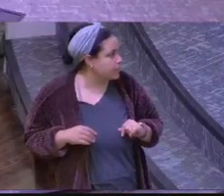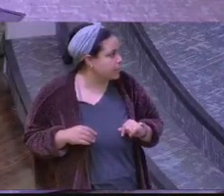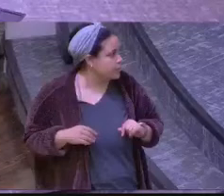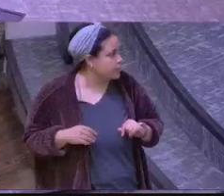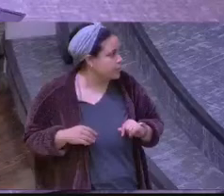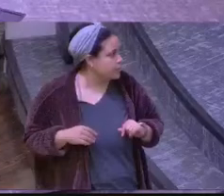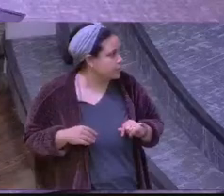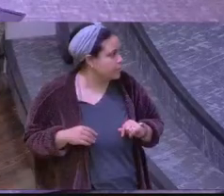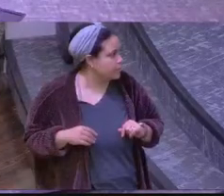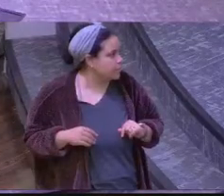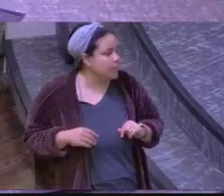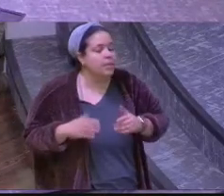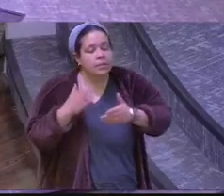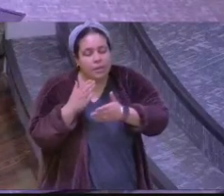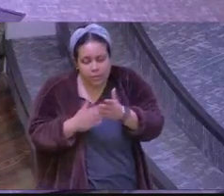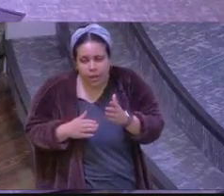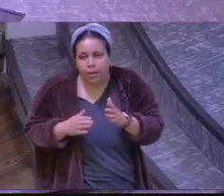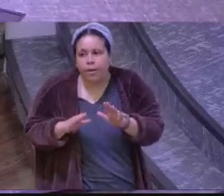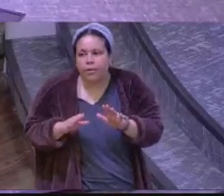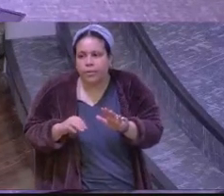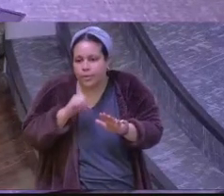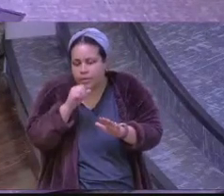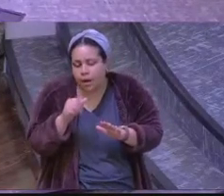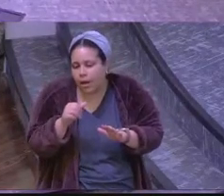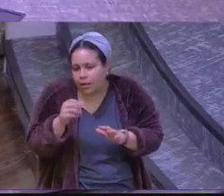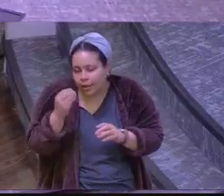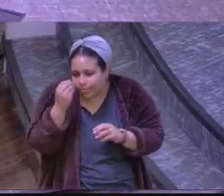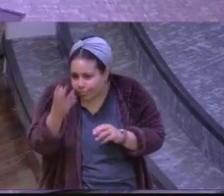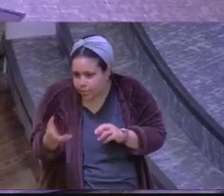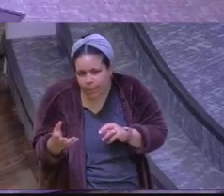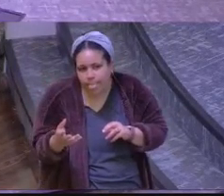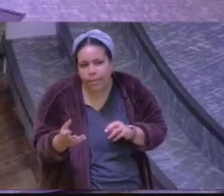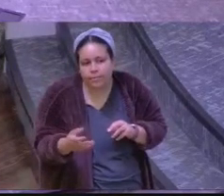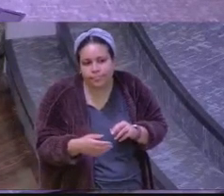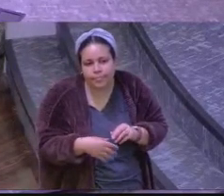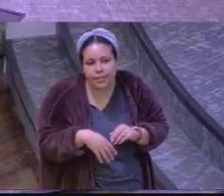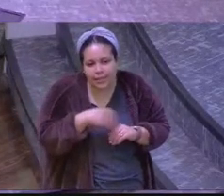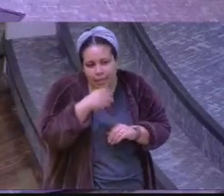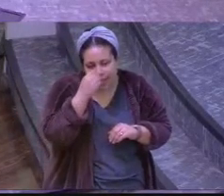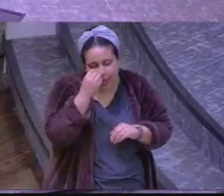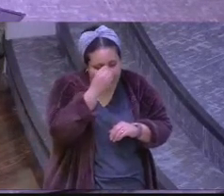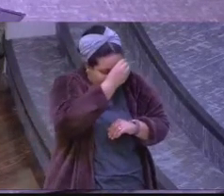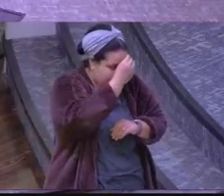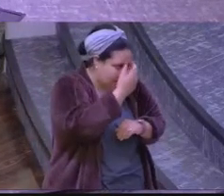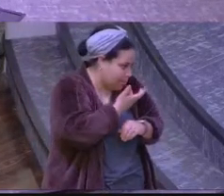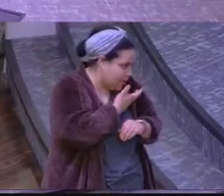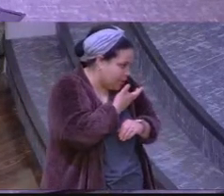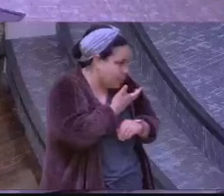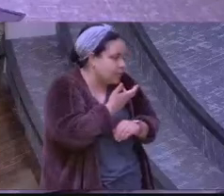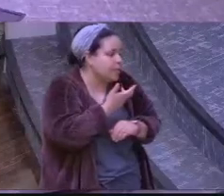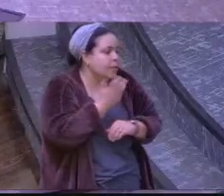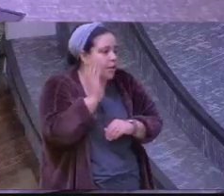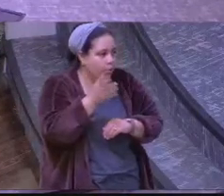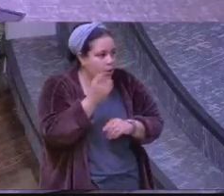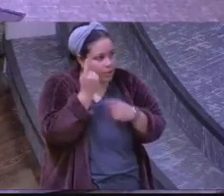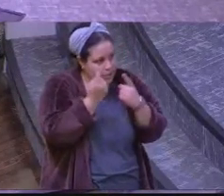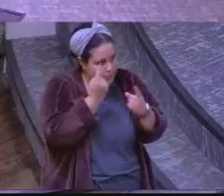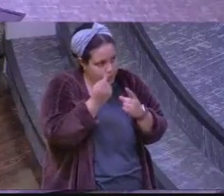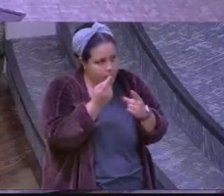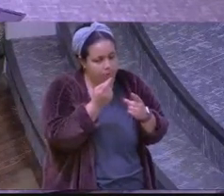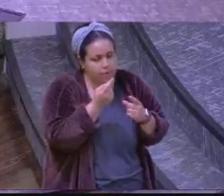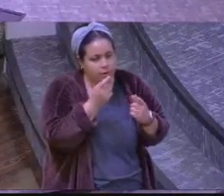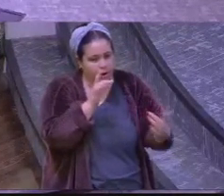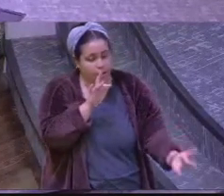didn't get out clearly enough to make onto this slide, we should add those. Yes, let me know, and we will consider that, yes. And either you could reach out to